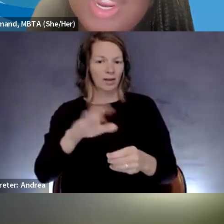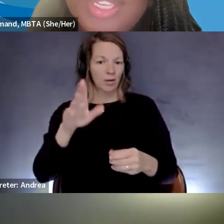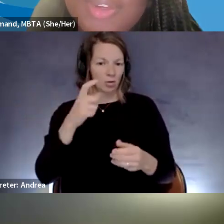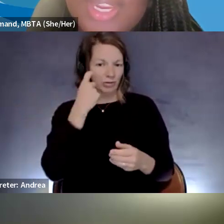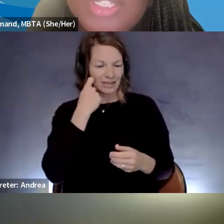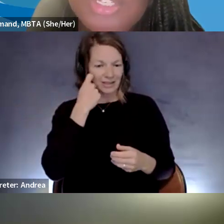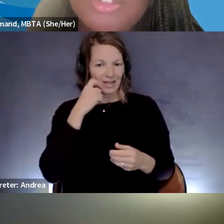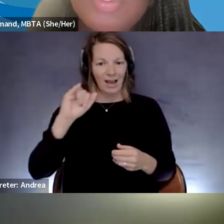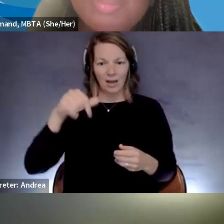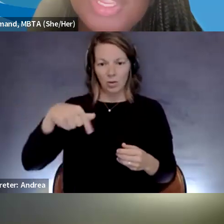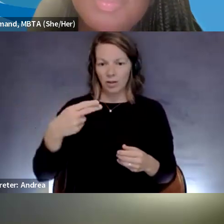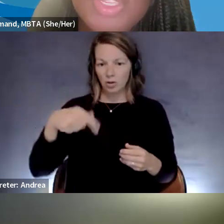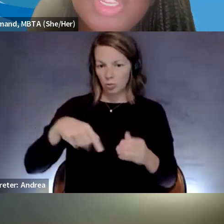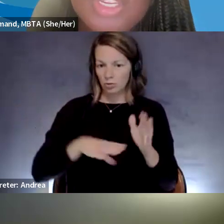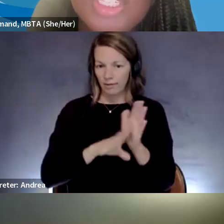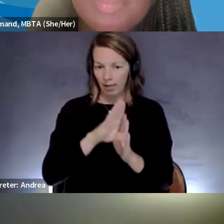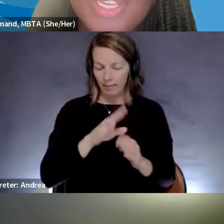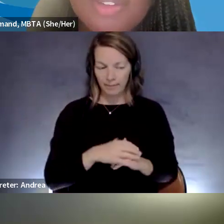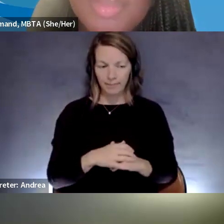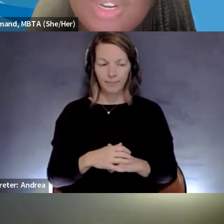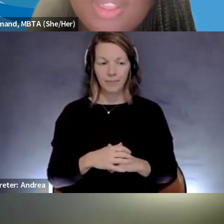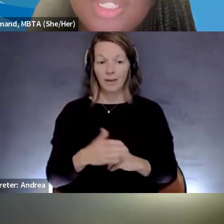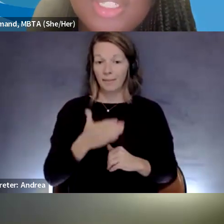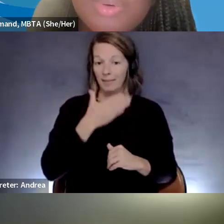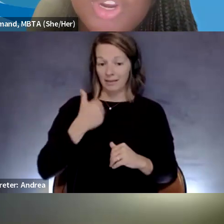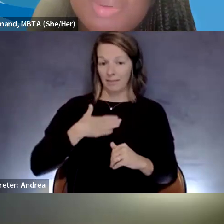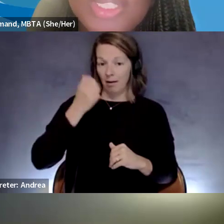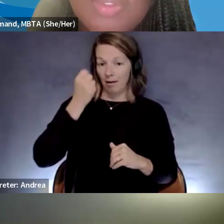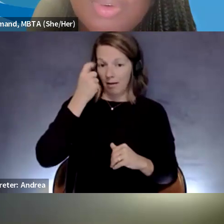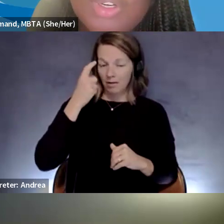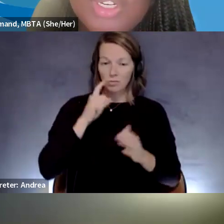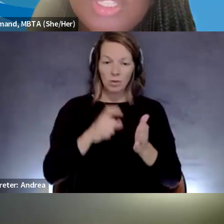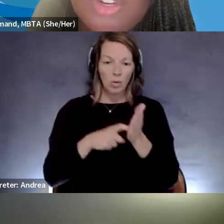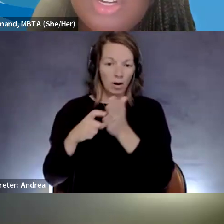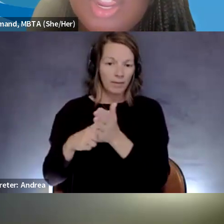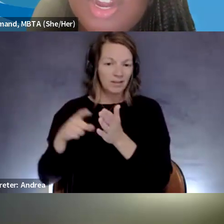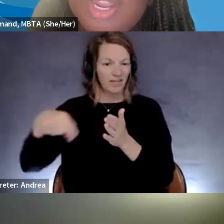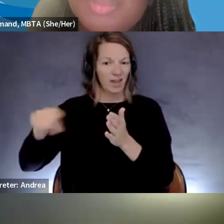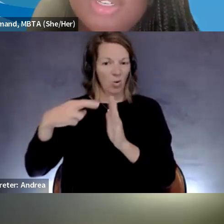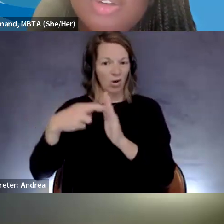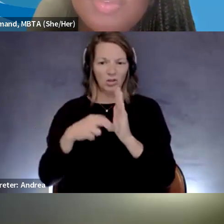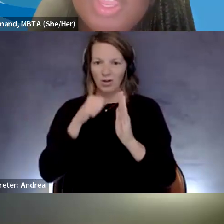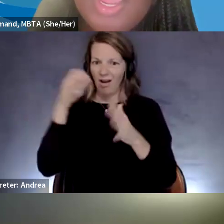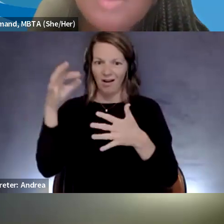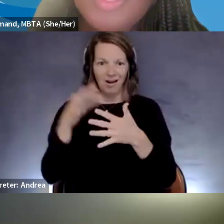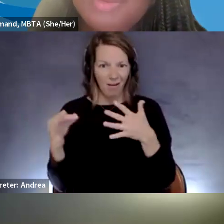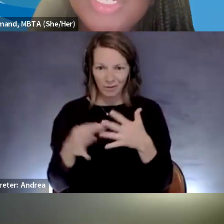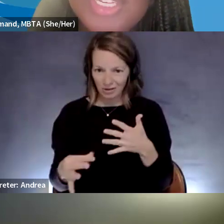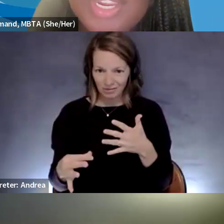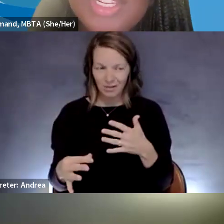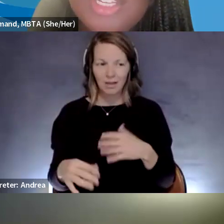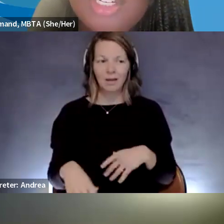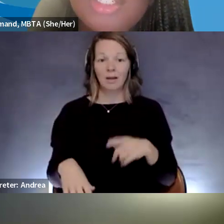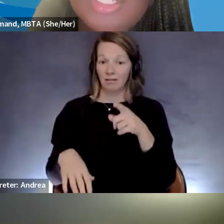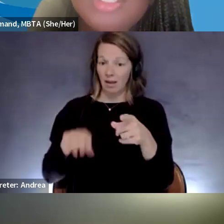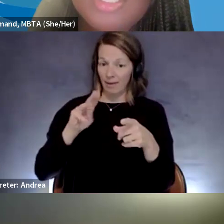recent IQHQ development. To the best of my knowledge, the requirements of the ordinance are not optional. Have the